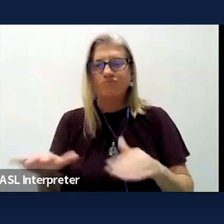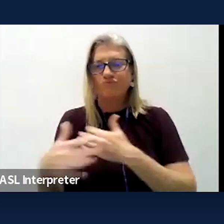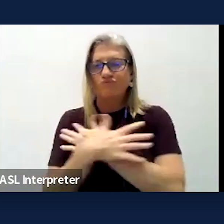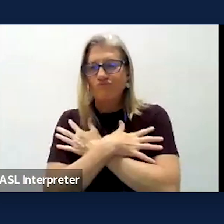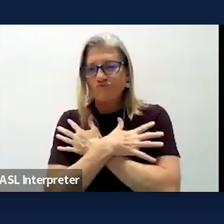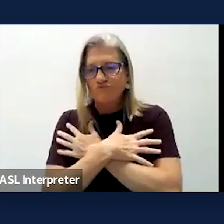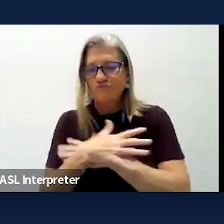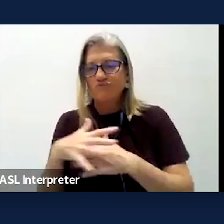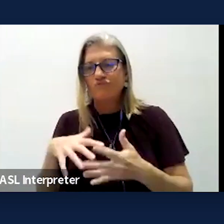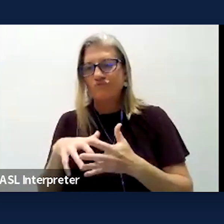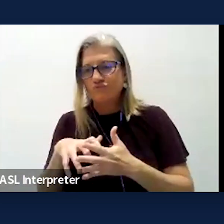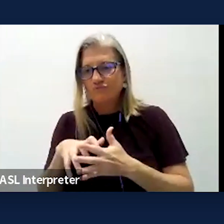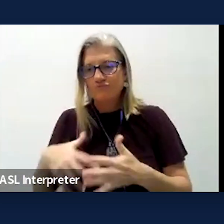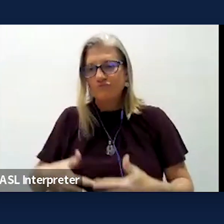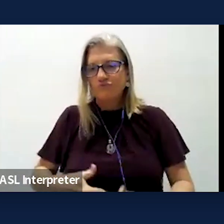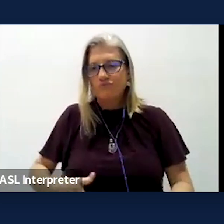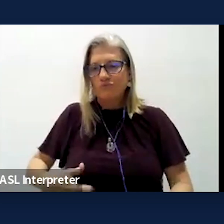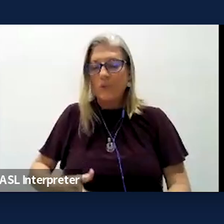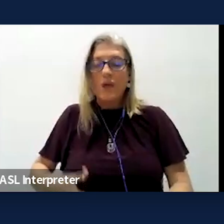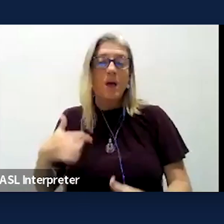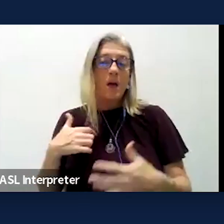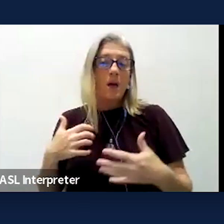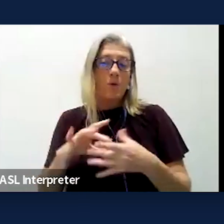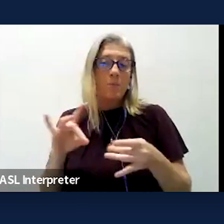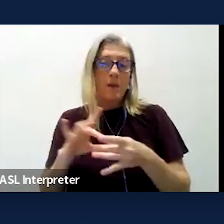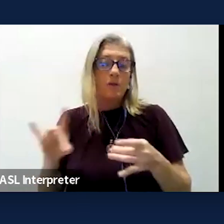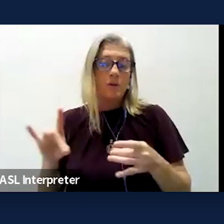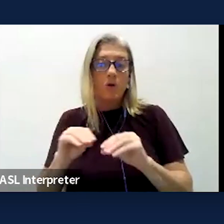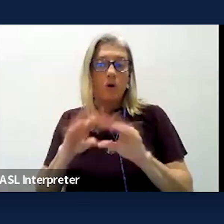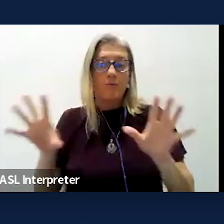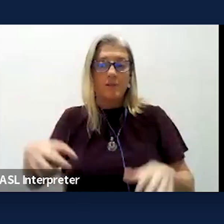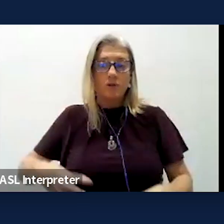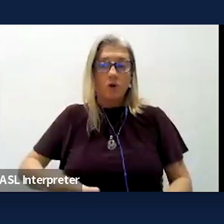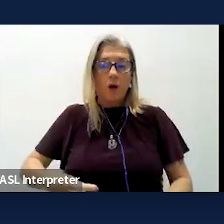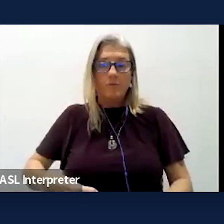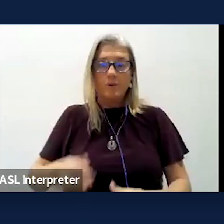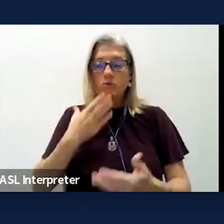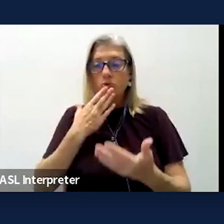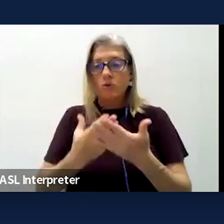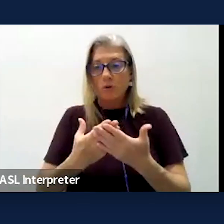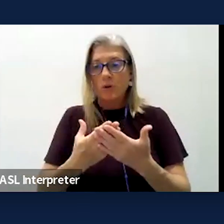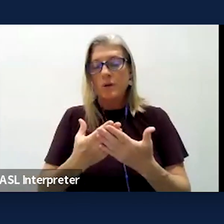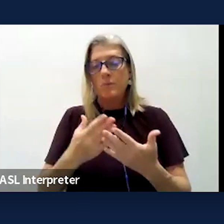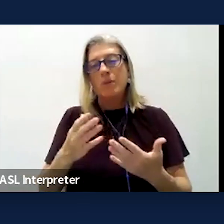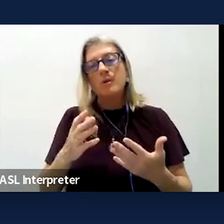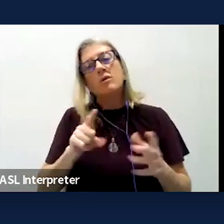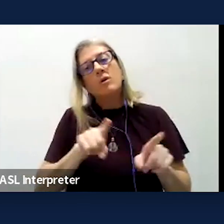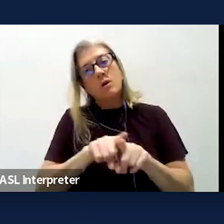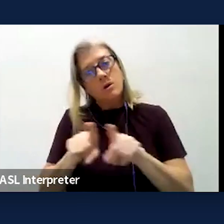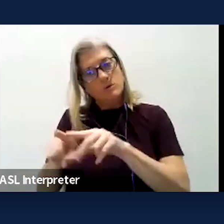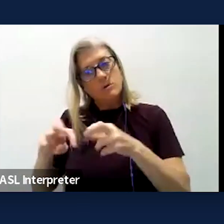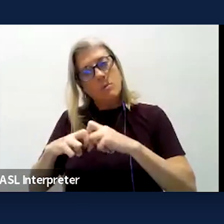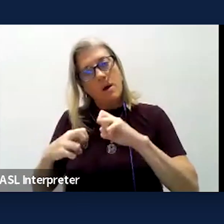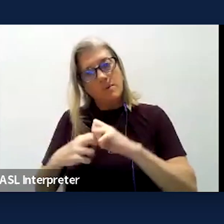so I was actually going to mention that. I mean, obviously, colostomy is, great in one way, but there are also problems that